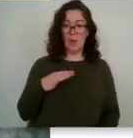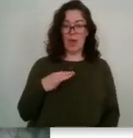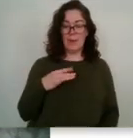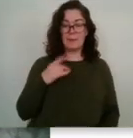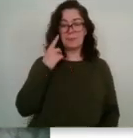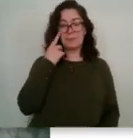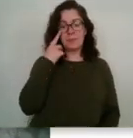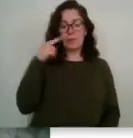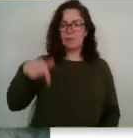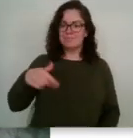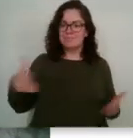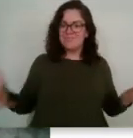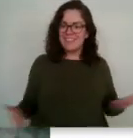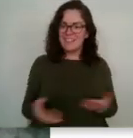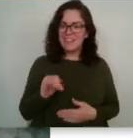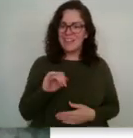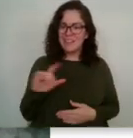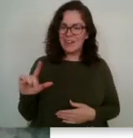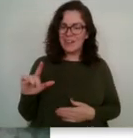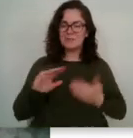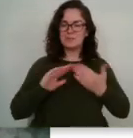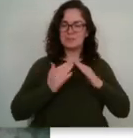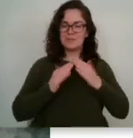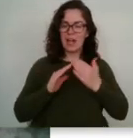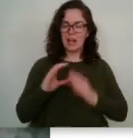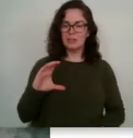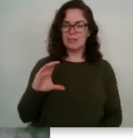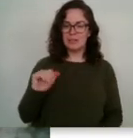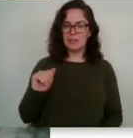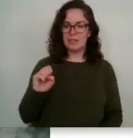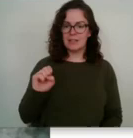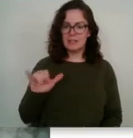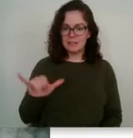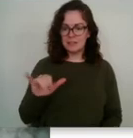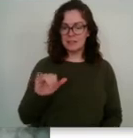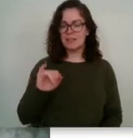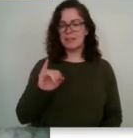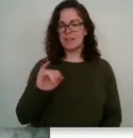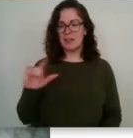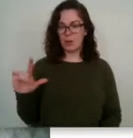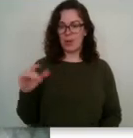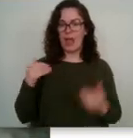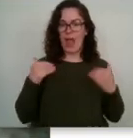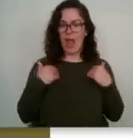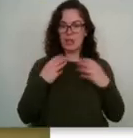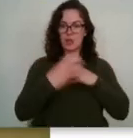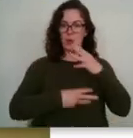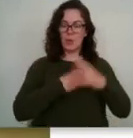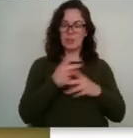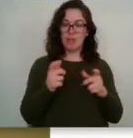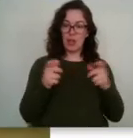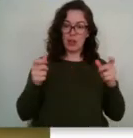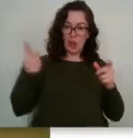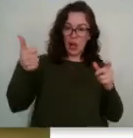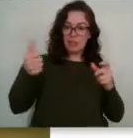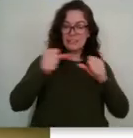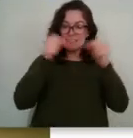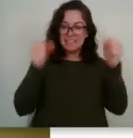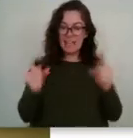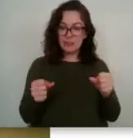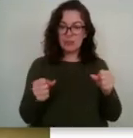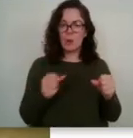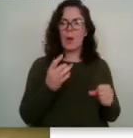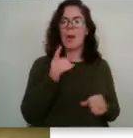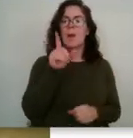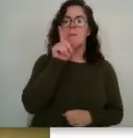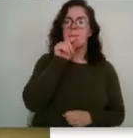in our state, Illinois. The town of Casey, Illinois, has the world's largest statues of bird cages,